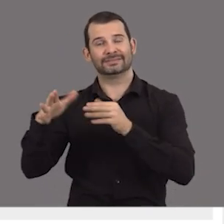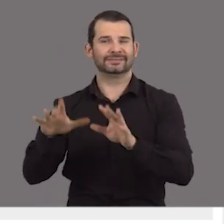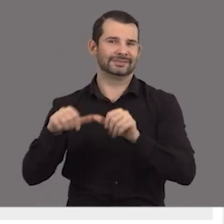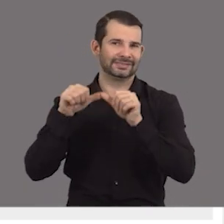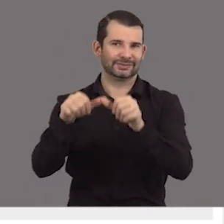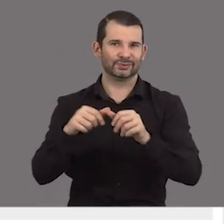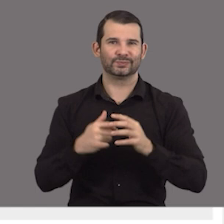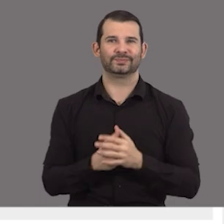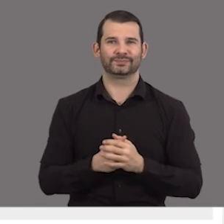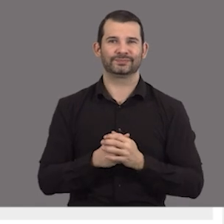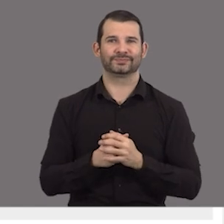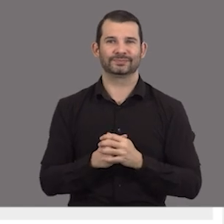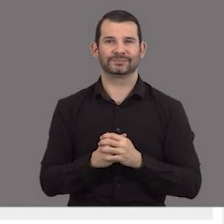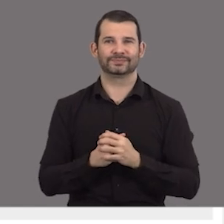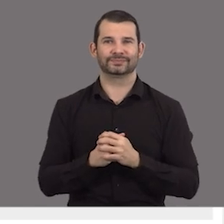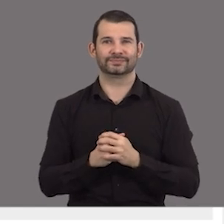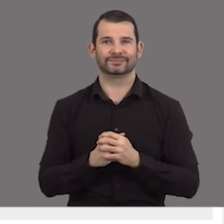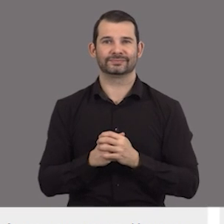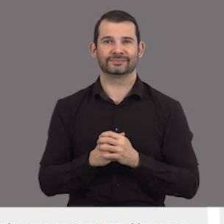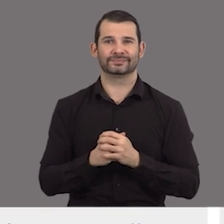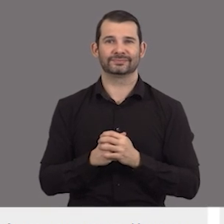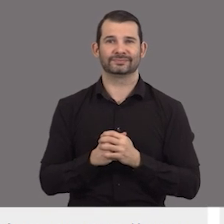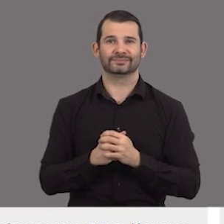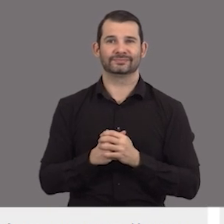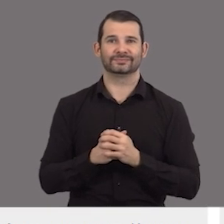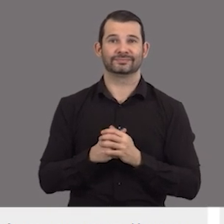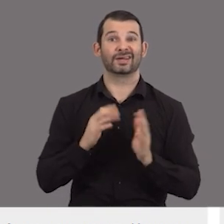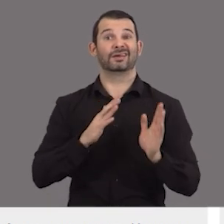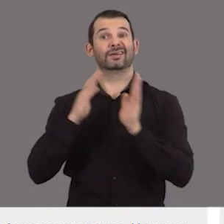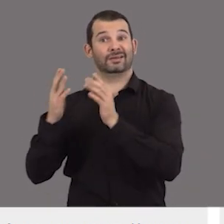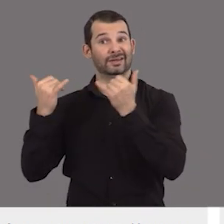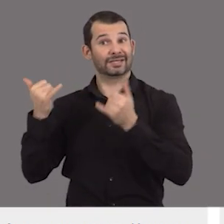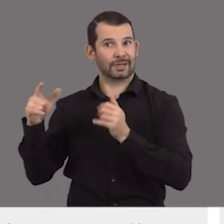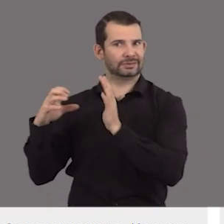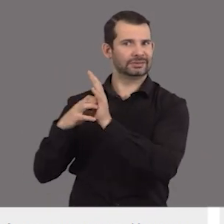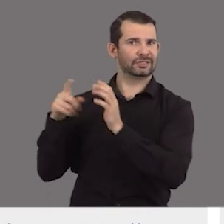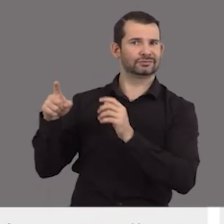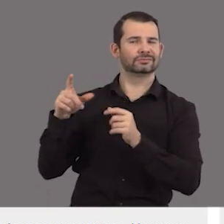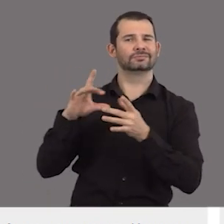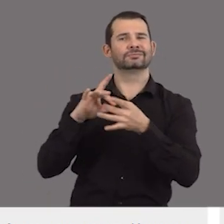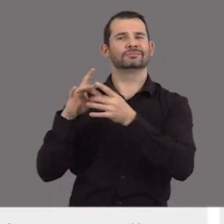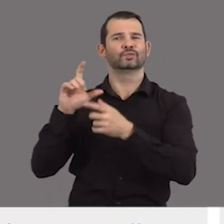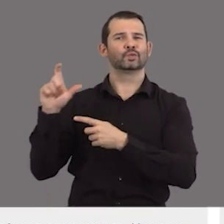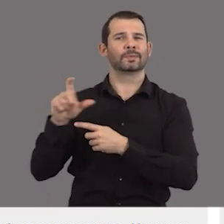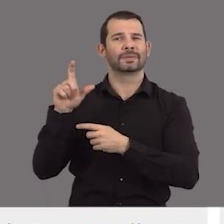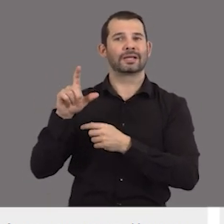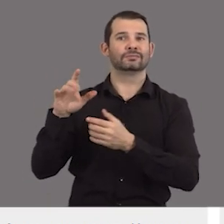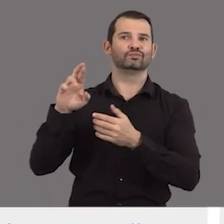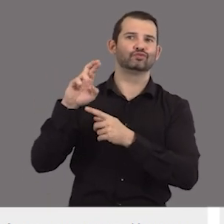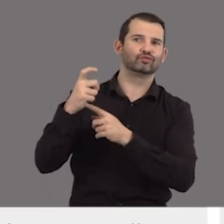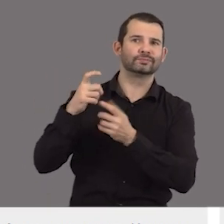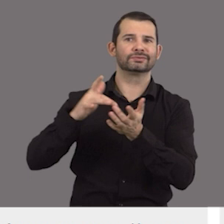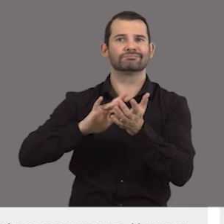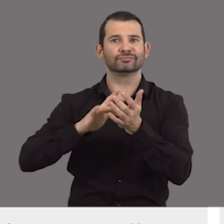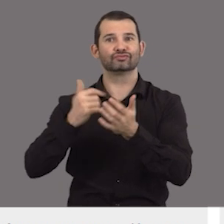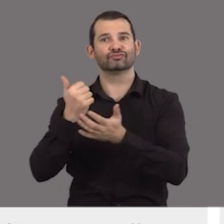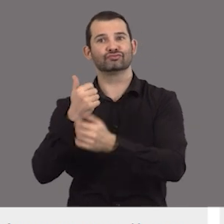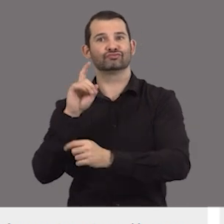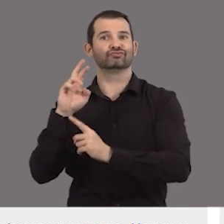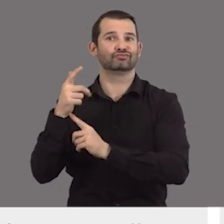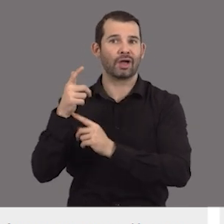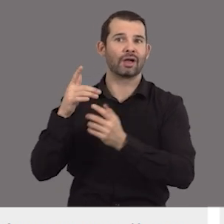Click Next to continue. We are now in the section for Quebec prescription drug